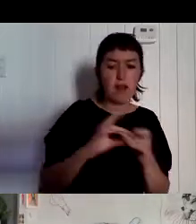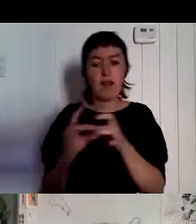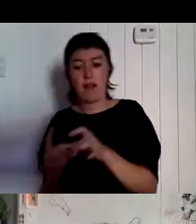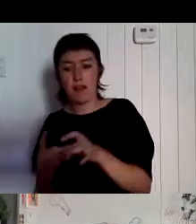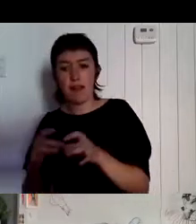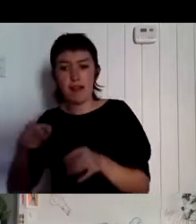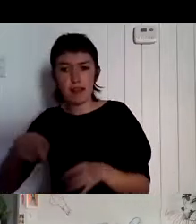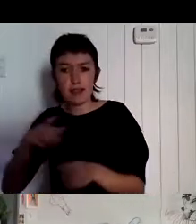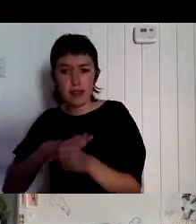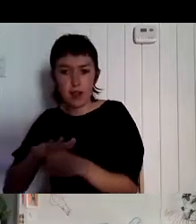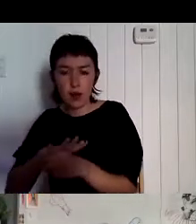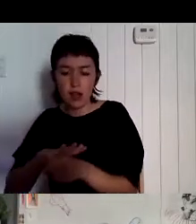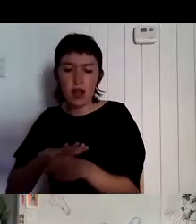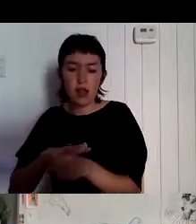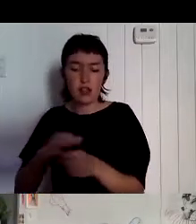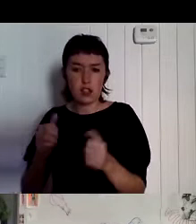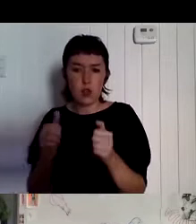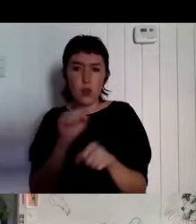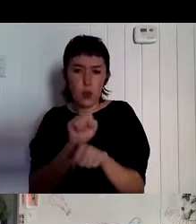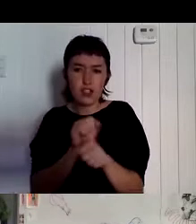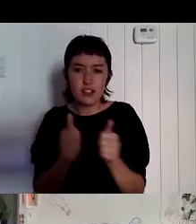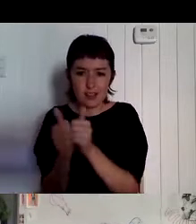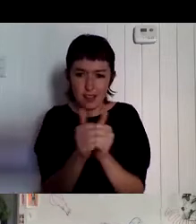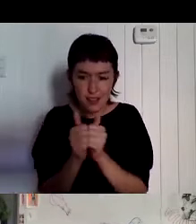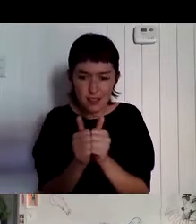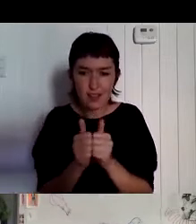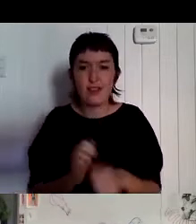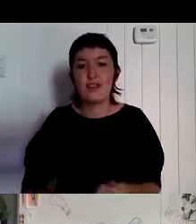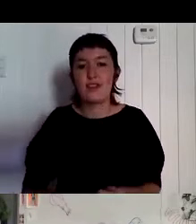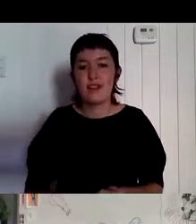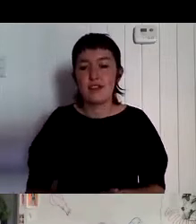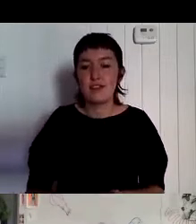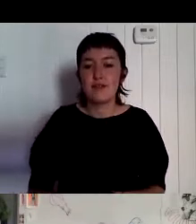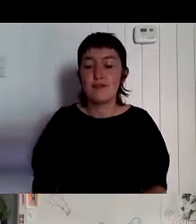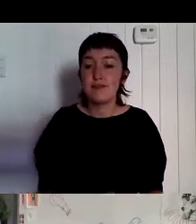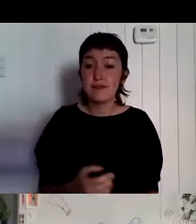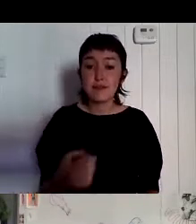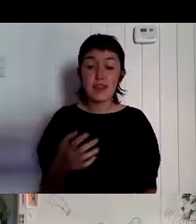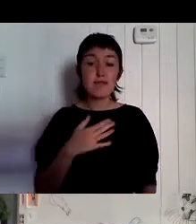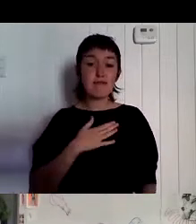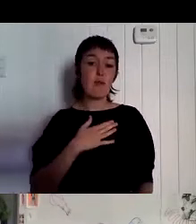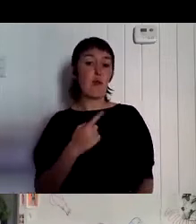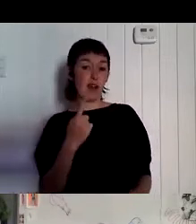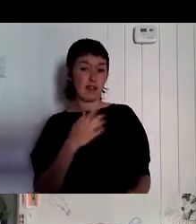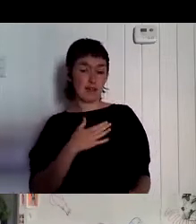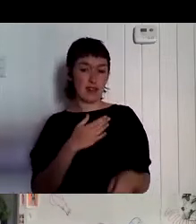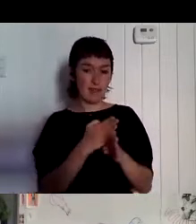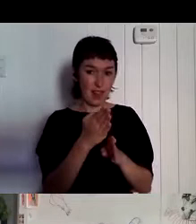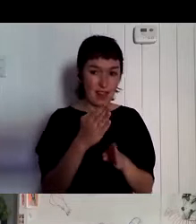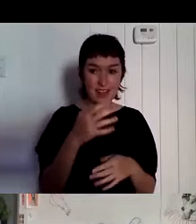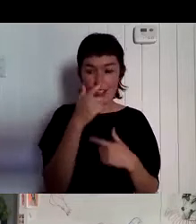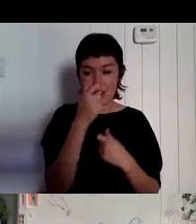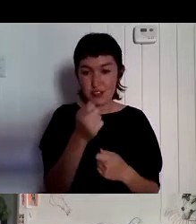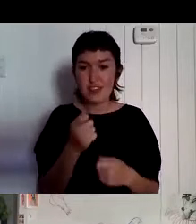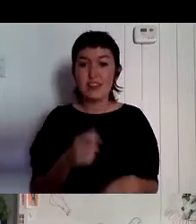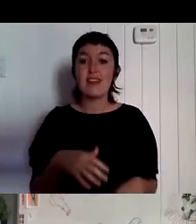this is another piece of information we can get from MRI. And one of my main big interests is how we can combine these different types